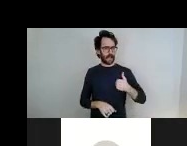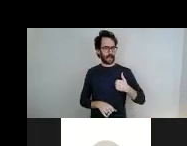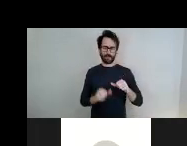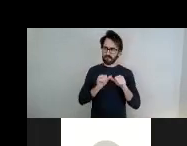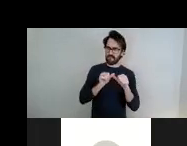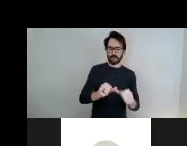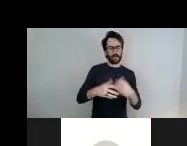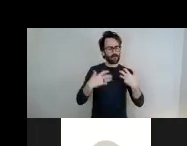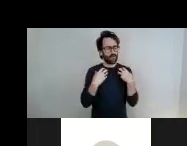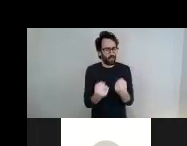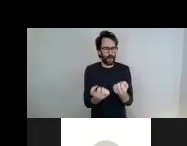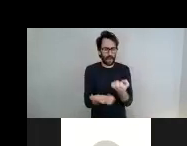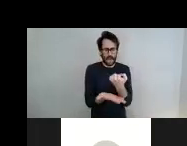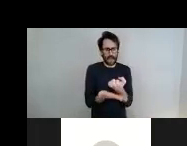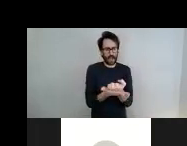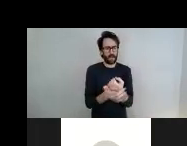integrity.